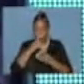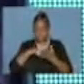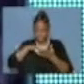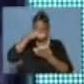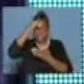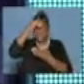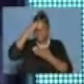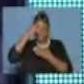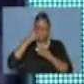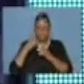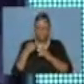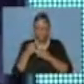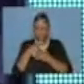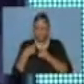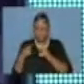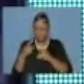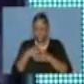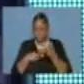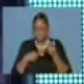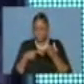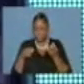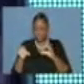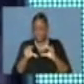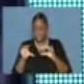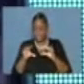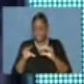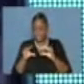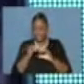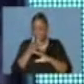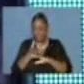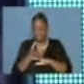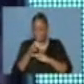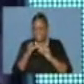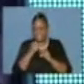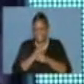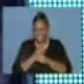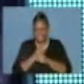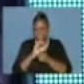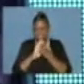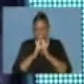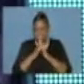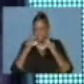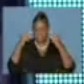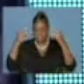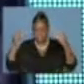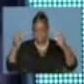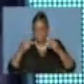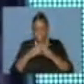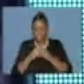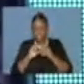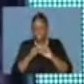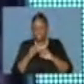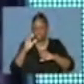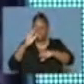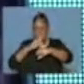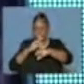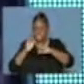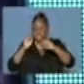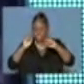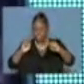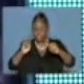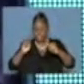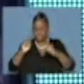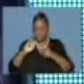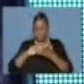we have accumulated over the years, and they have found success. So this Reaching the Streets conference is all about